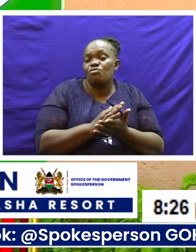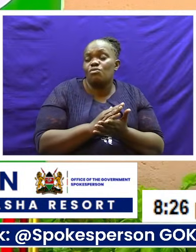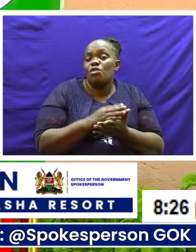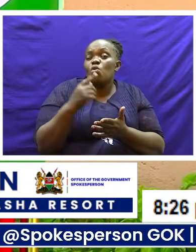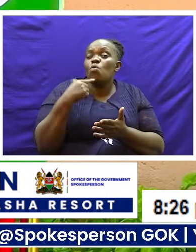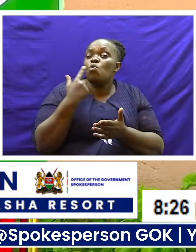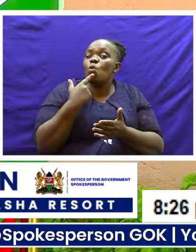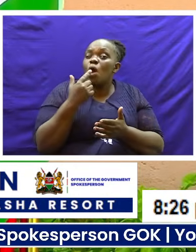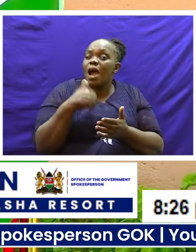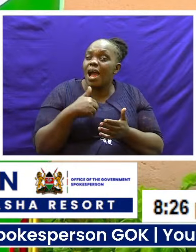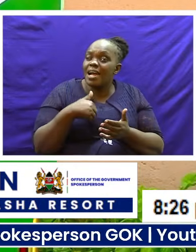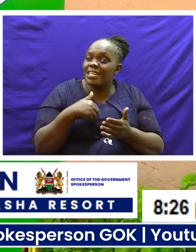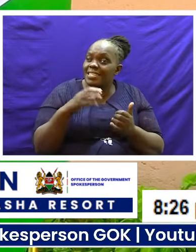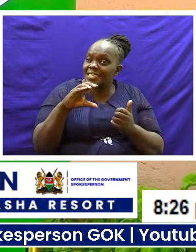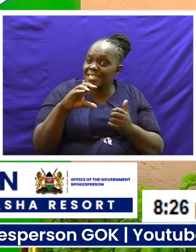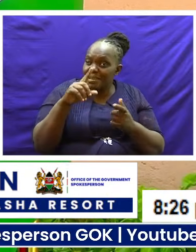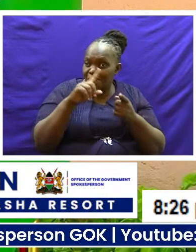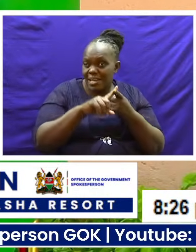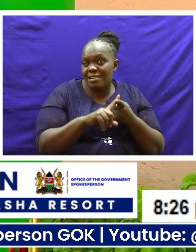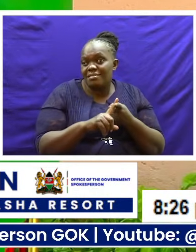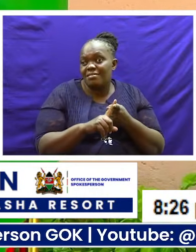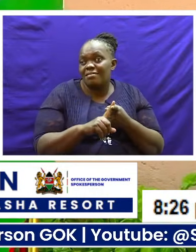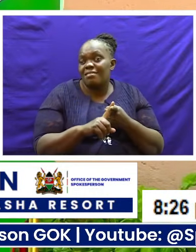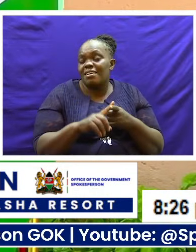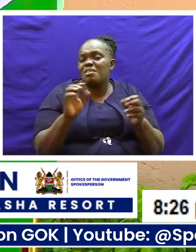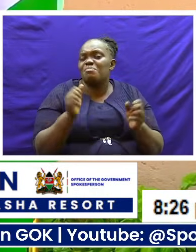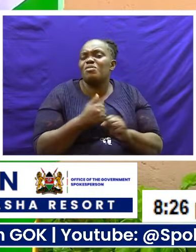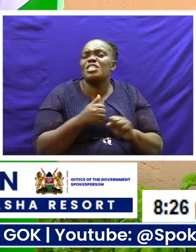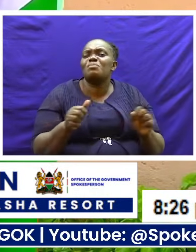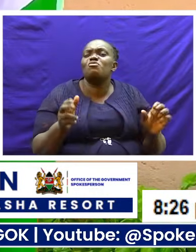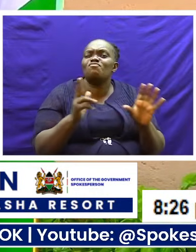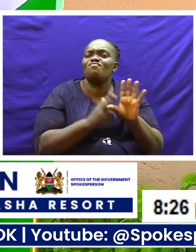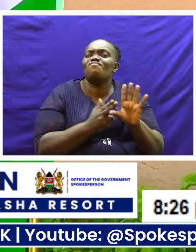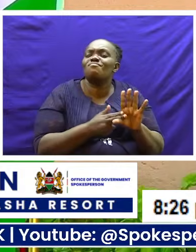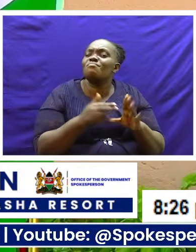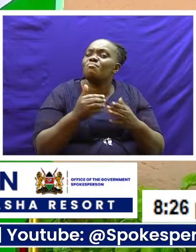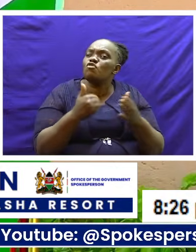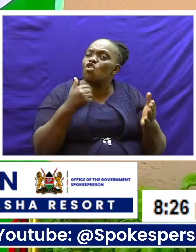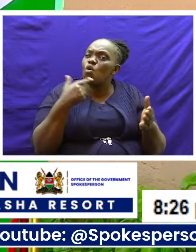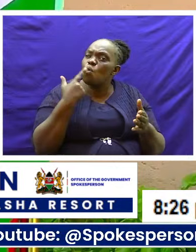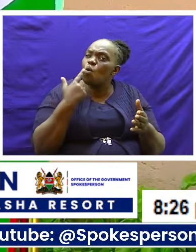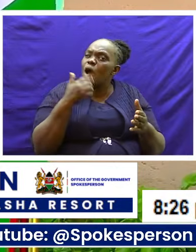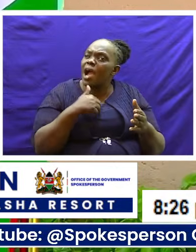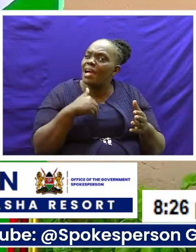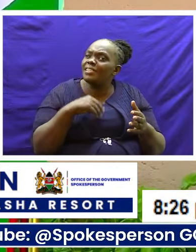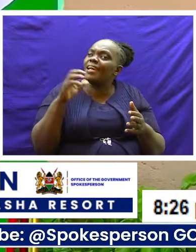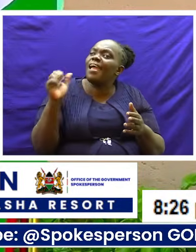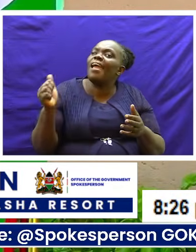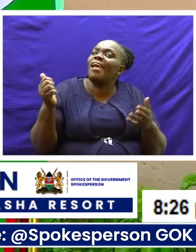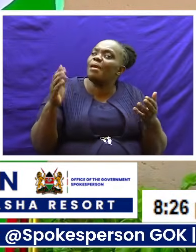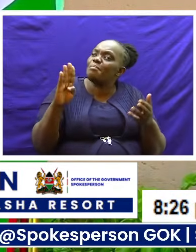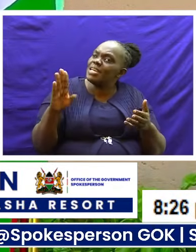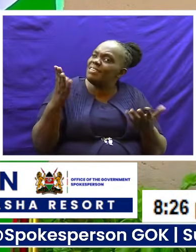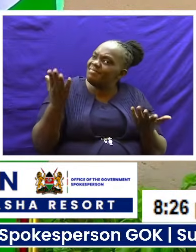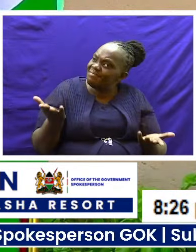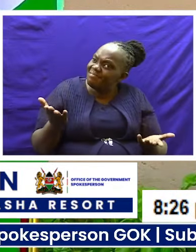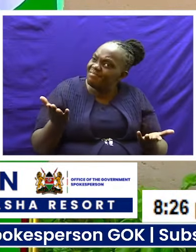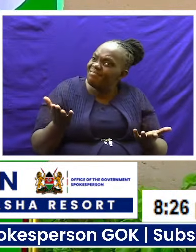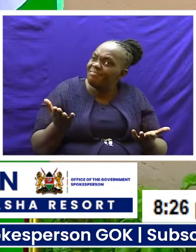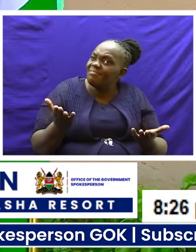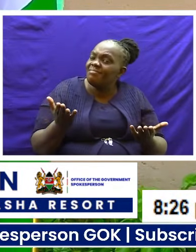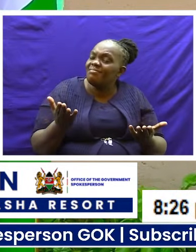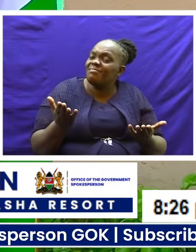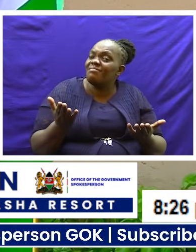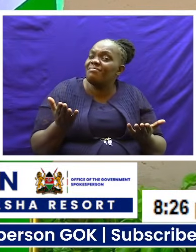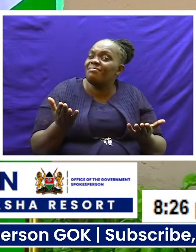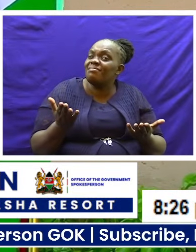one who has a C+ cannot go in before the one who has an A.